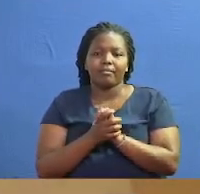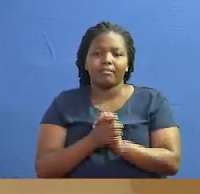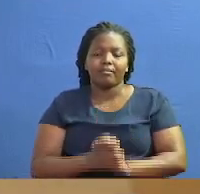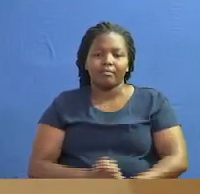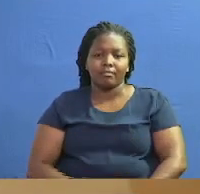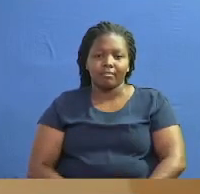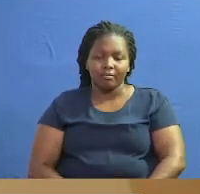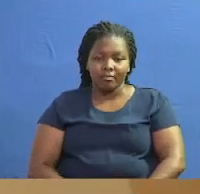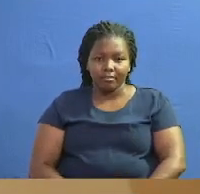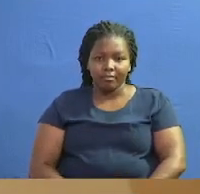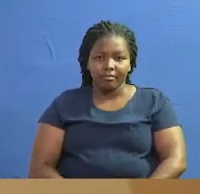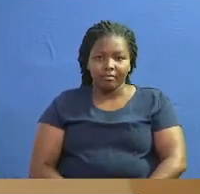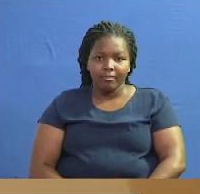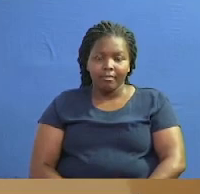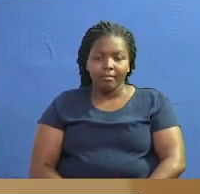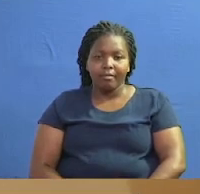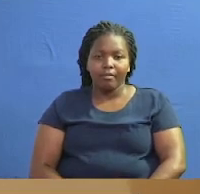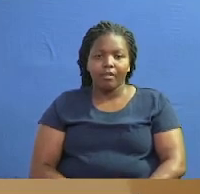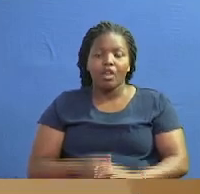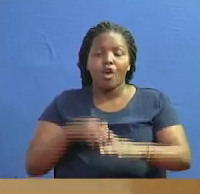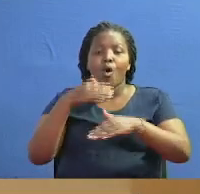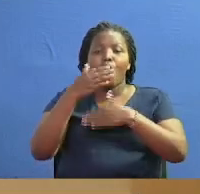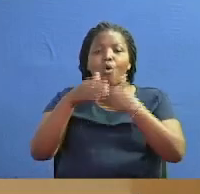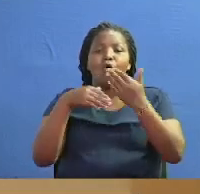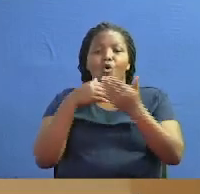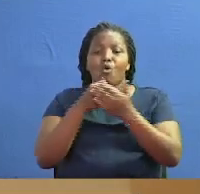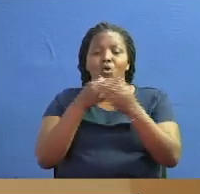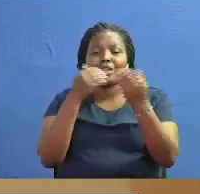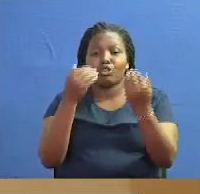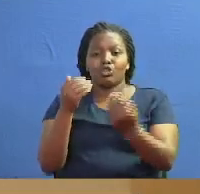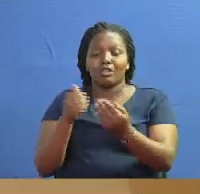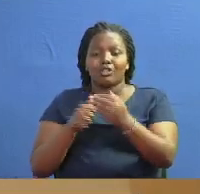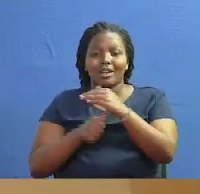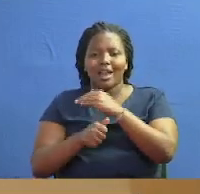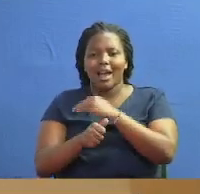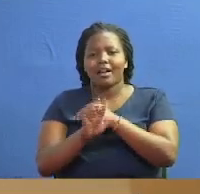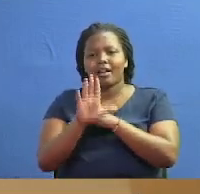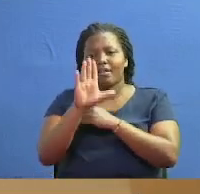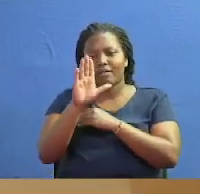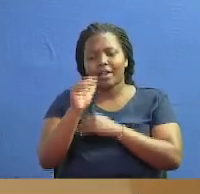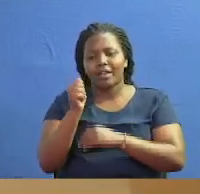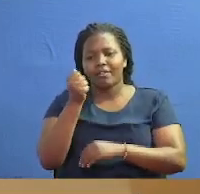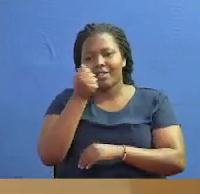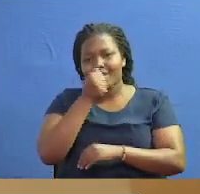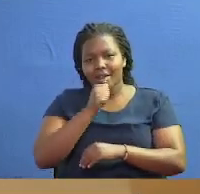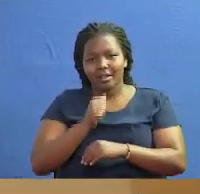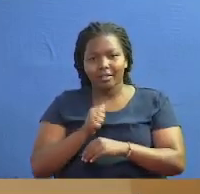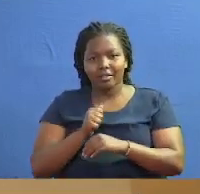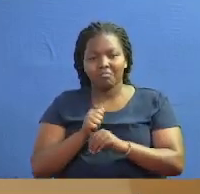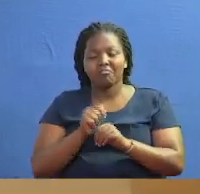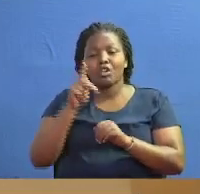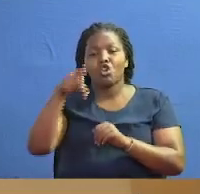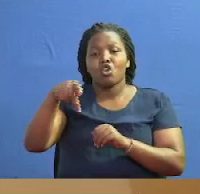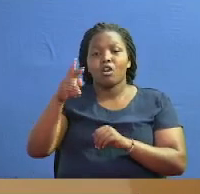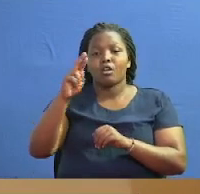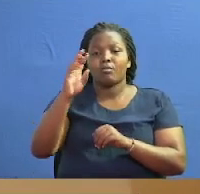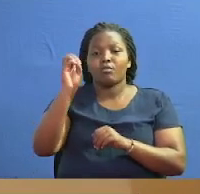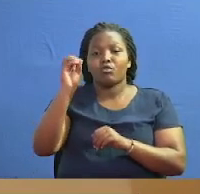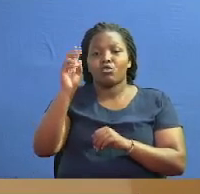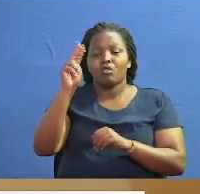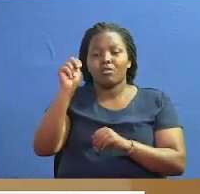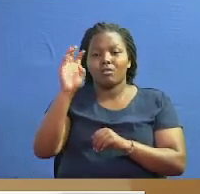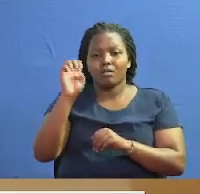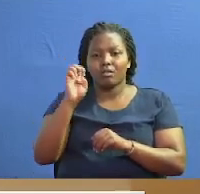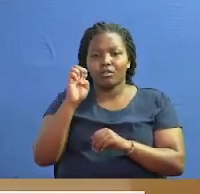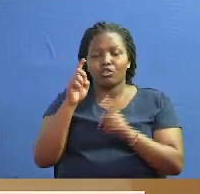Yeah, the thing is, all children under 5 years are prone to malaria, and also other